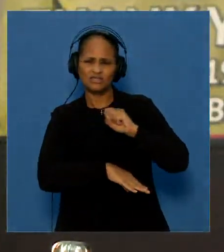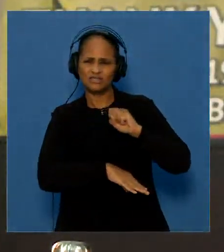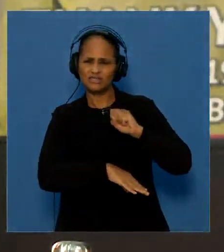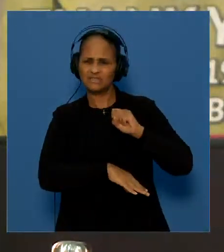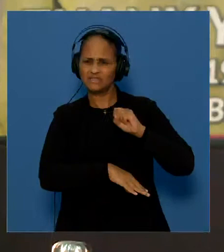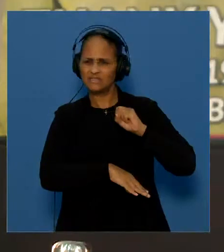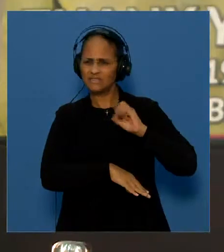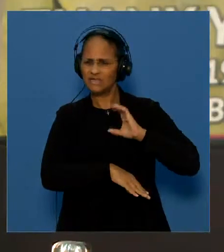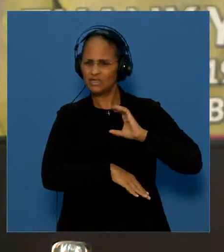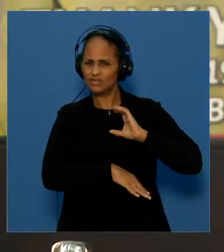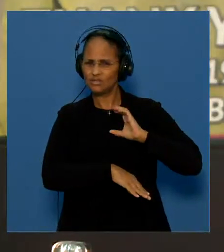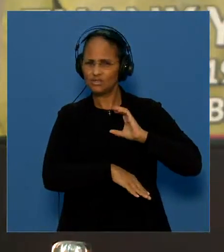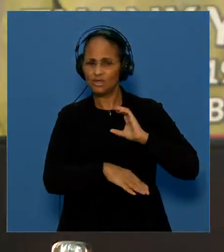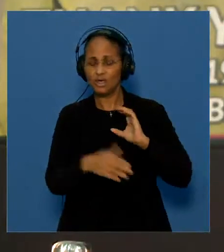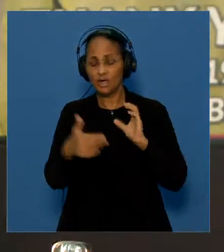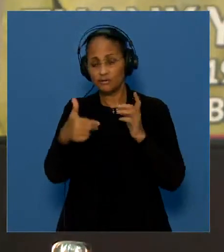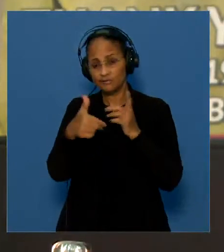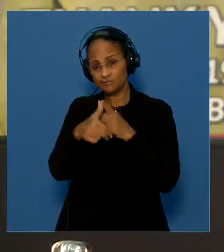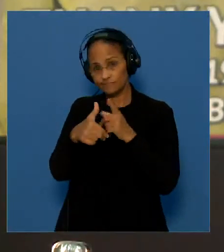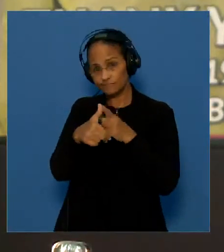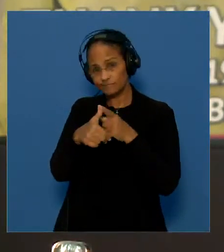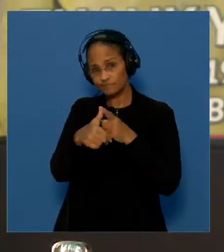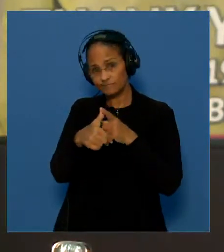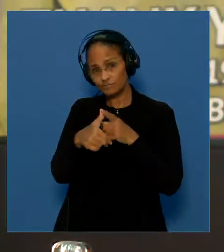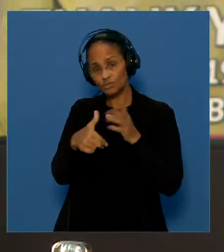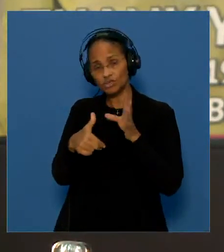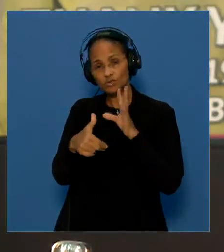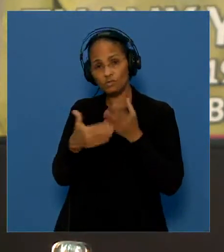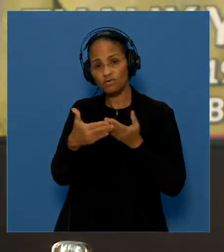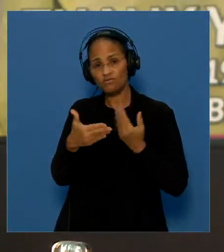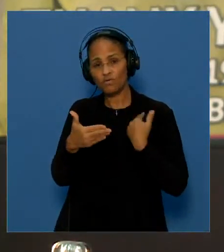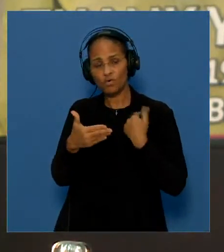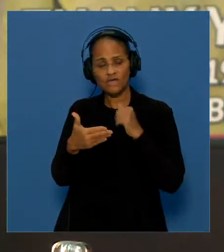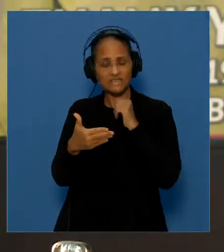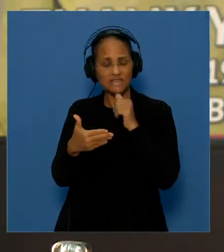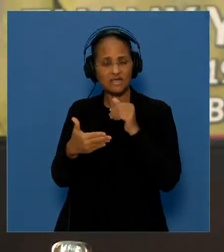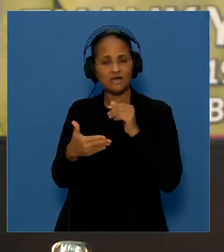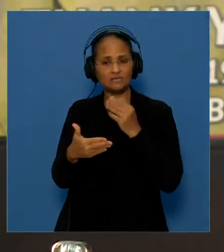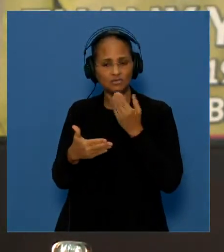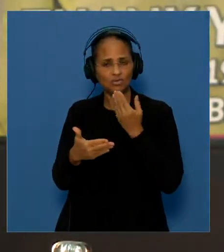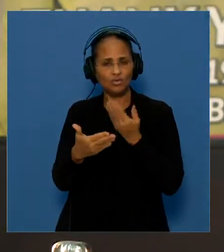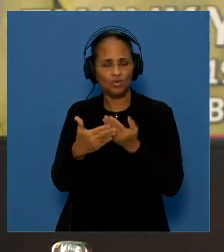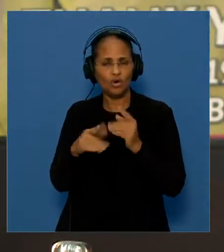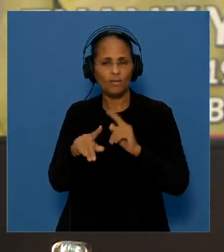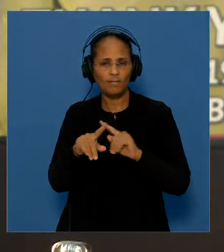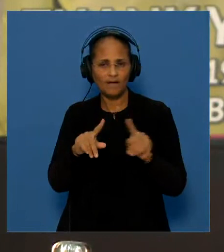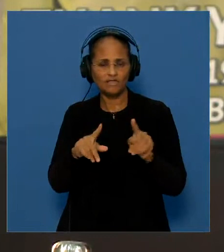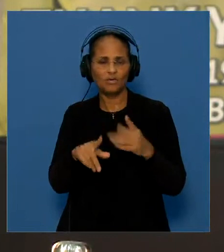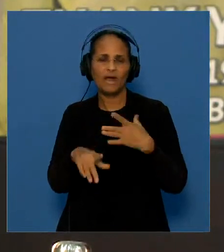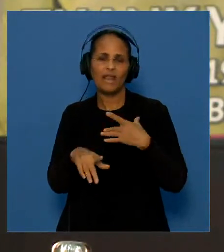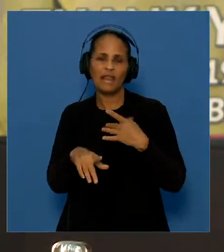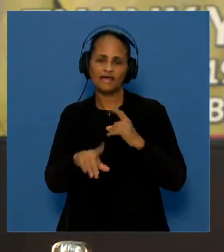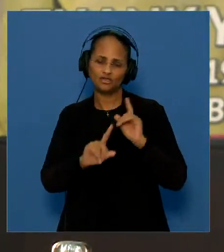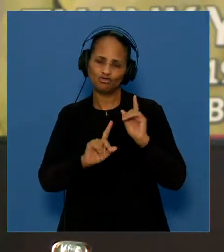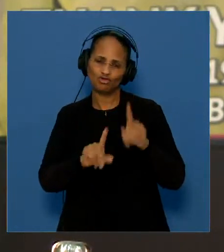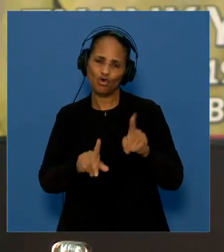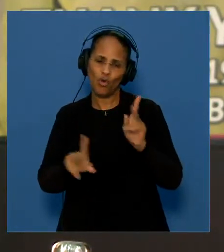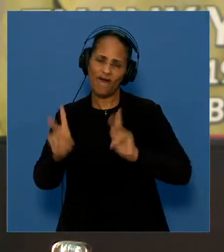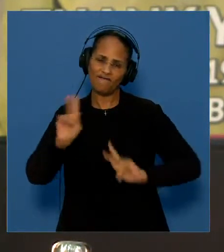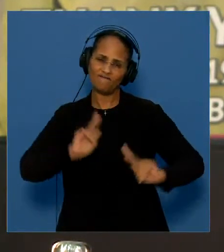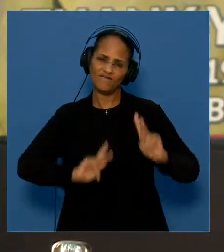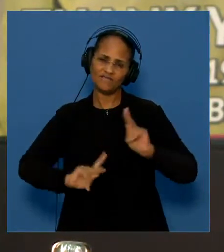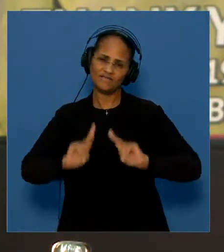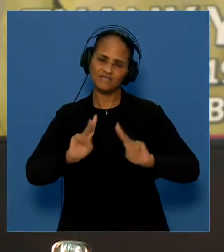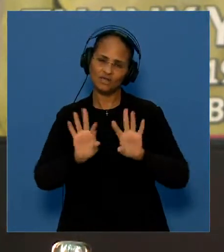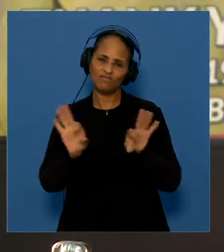Well, the main two things, I think one of them you just spoke about it, which is unfortunate because people would like to be able to have the opportunity to visit their loved ones, particularly this time